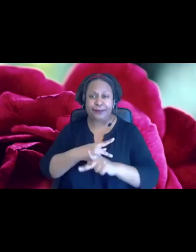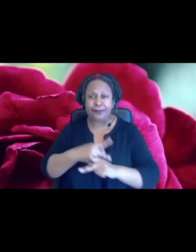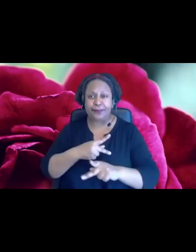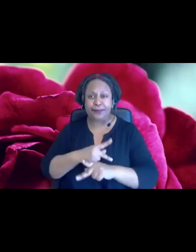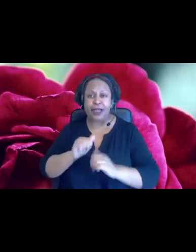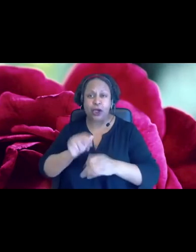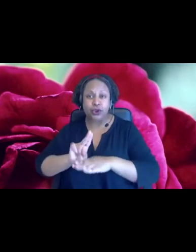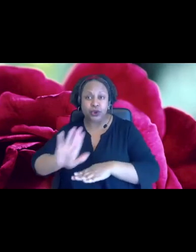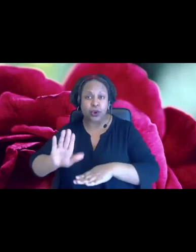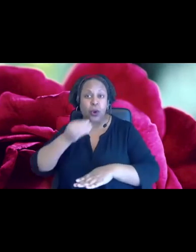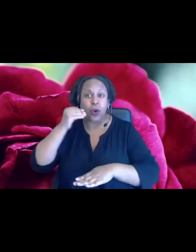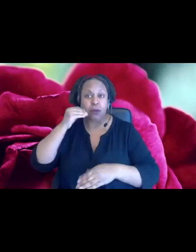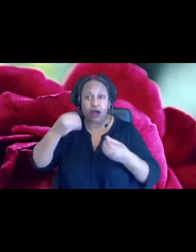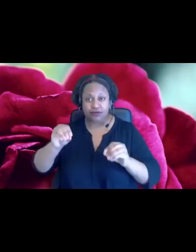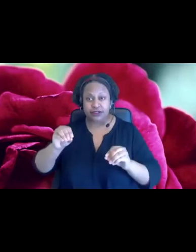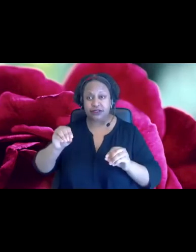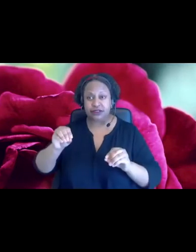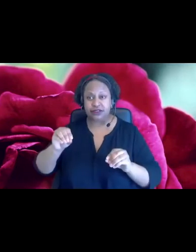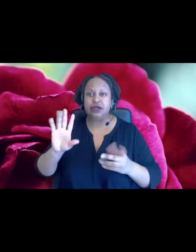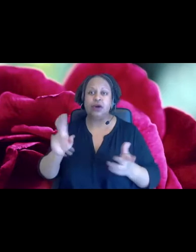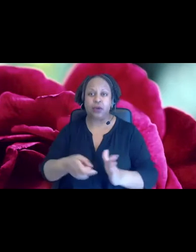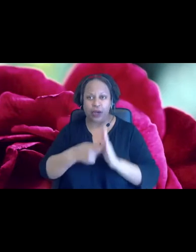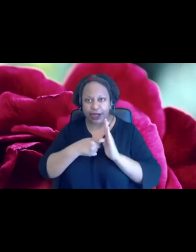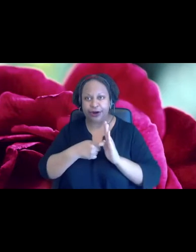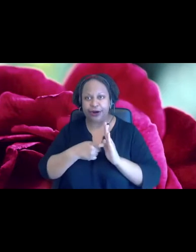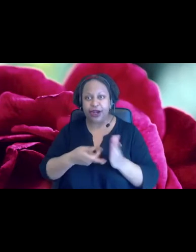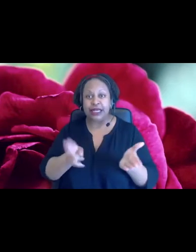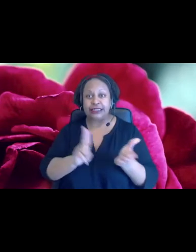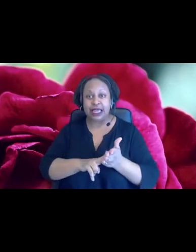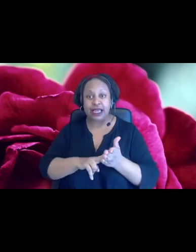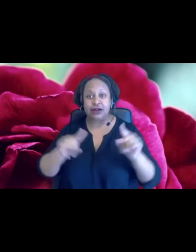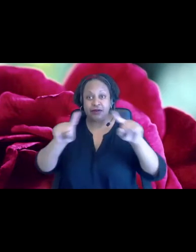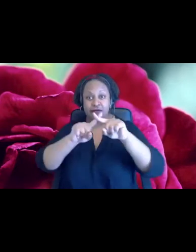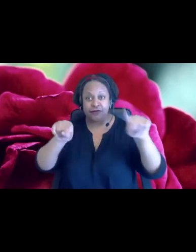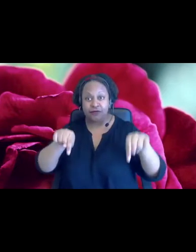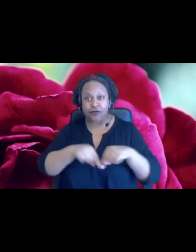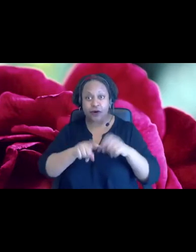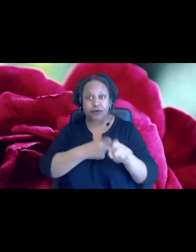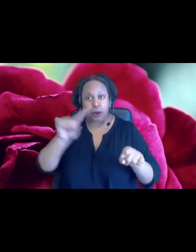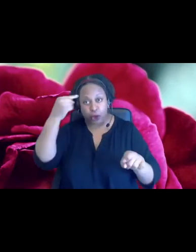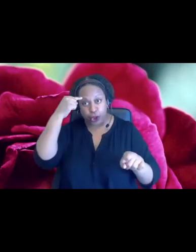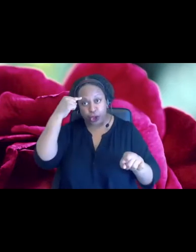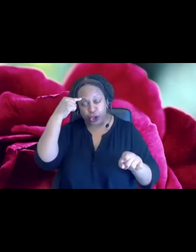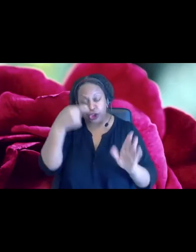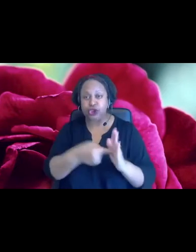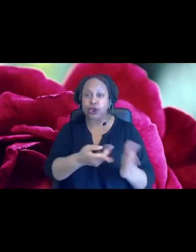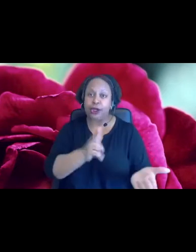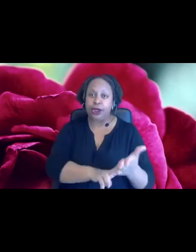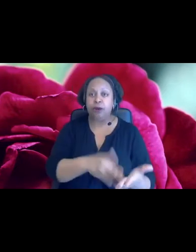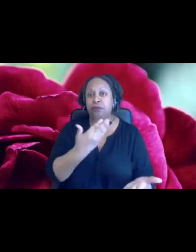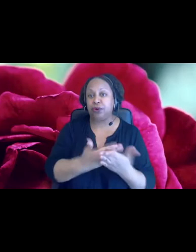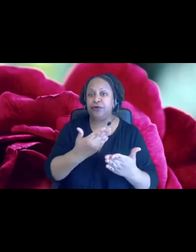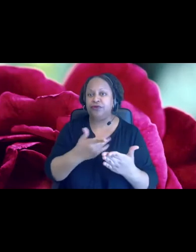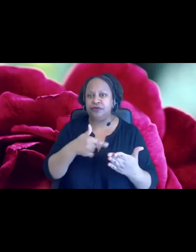home office. For that, you would need to get a signed form from your employer indicating essentially that you had to work from